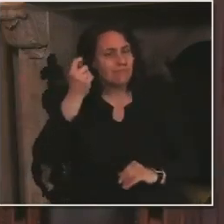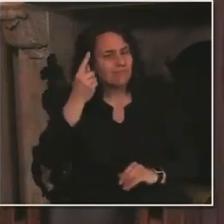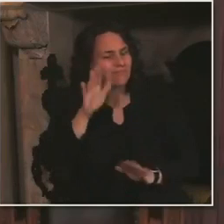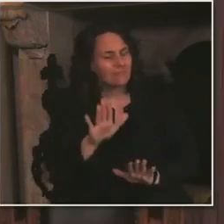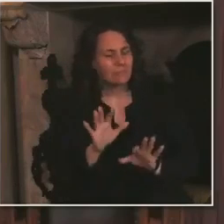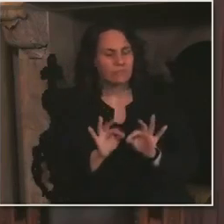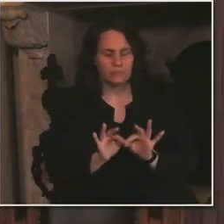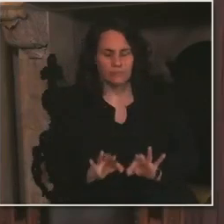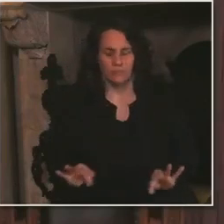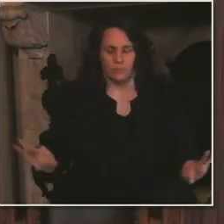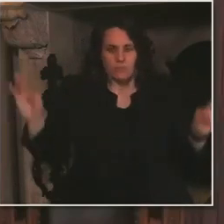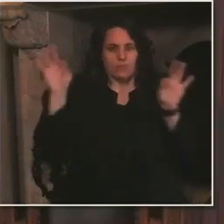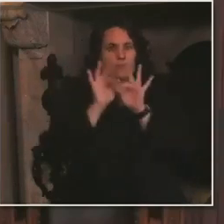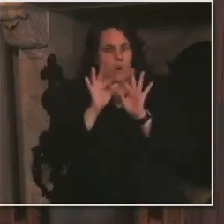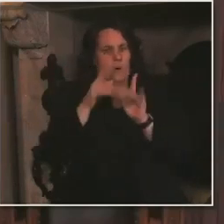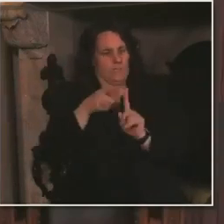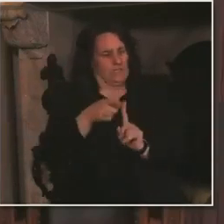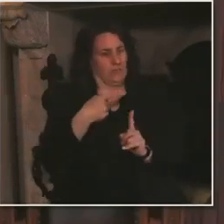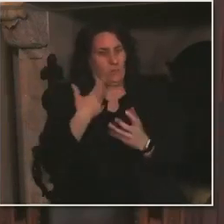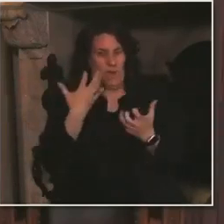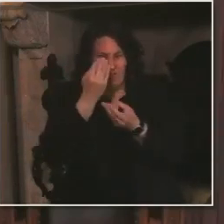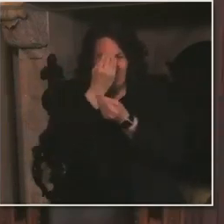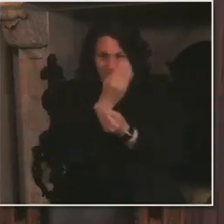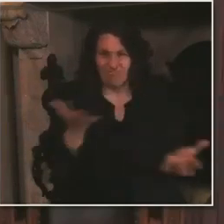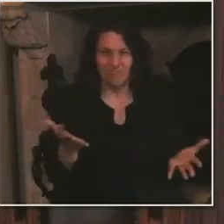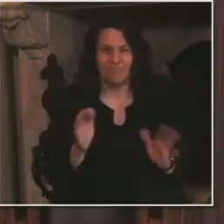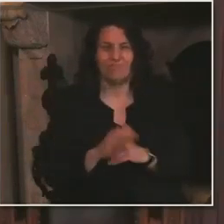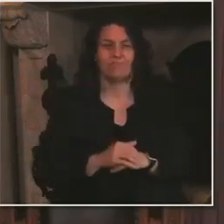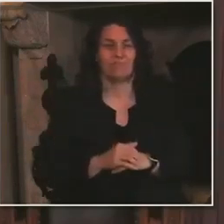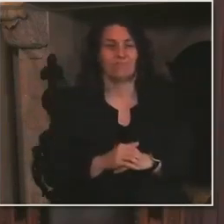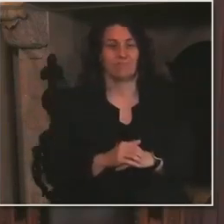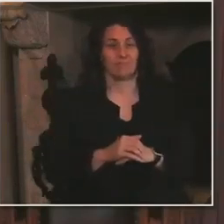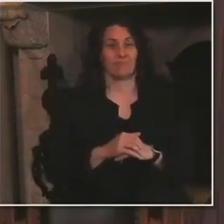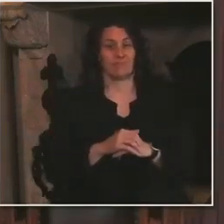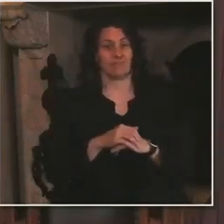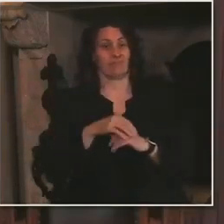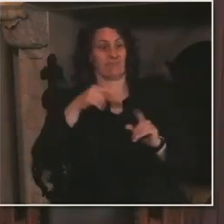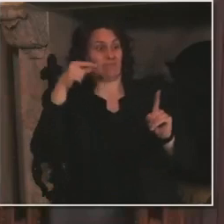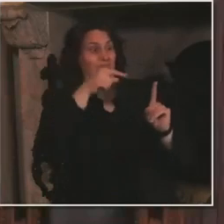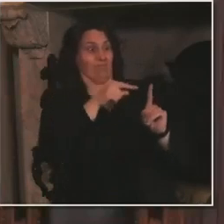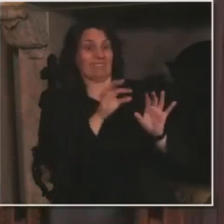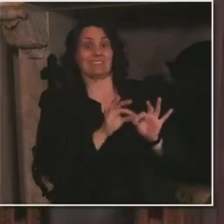the number of essential businesses in the state of Wisconsin